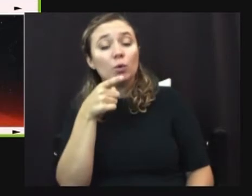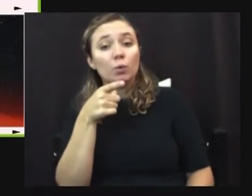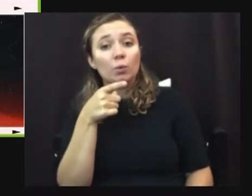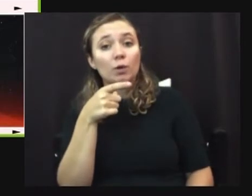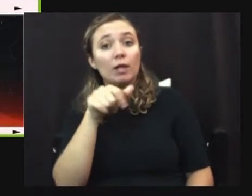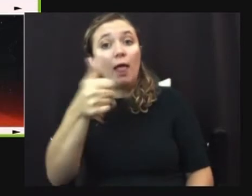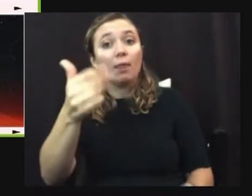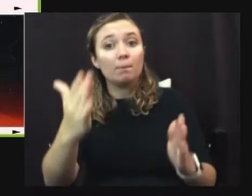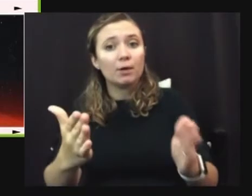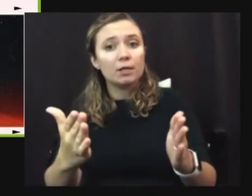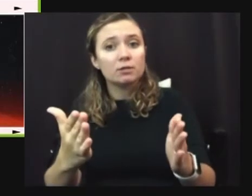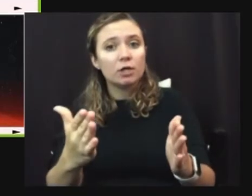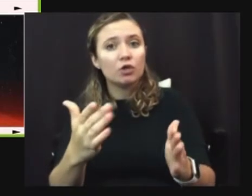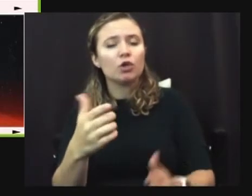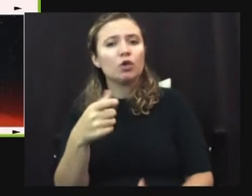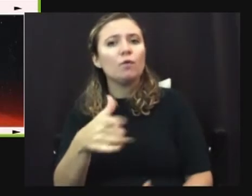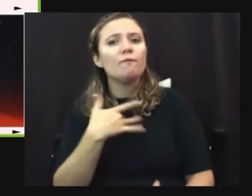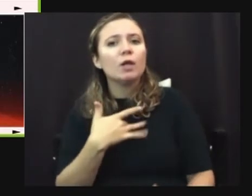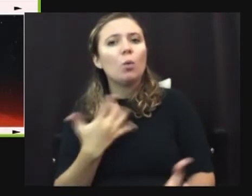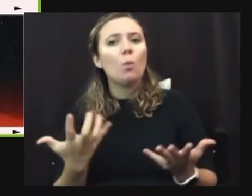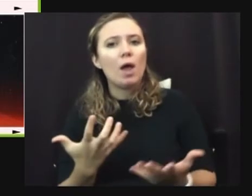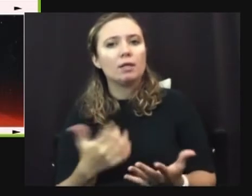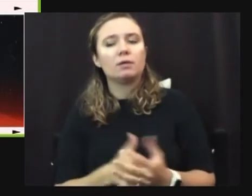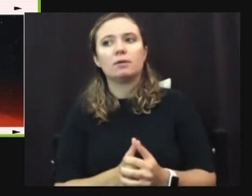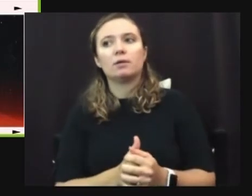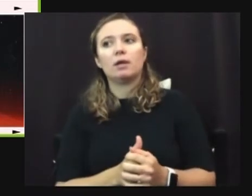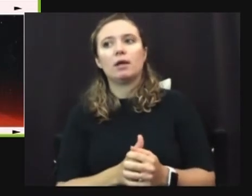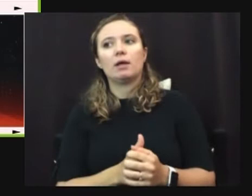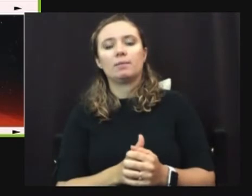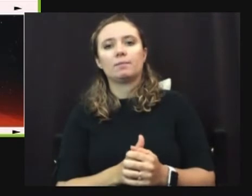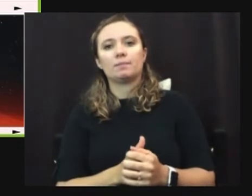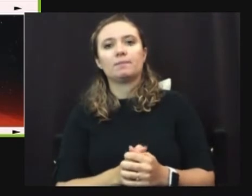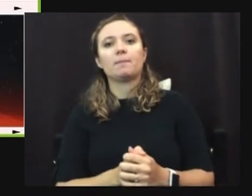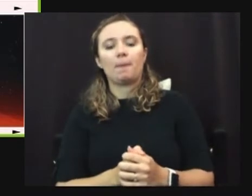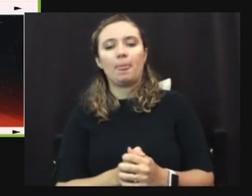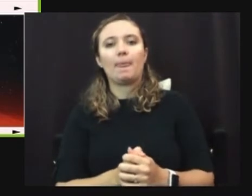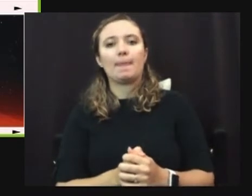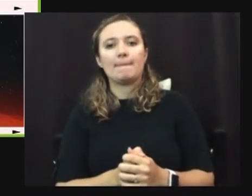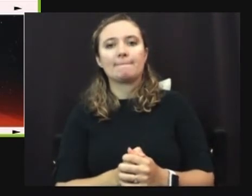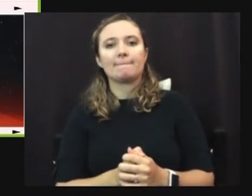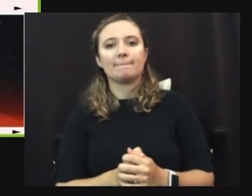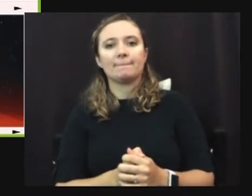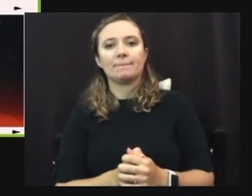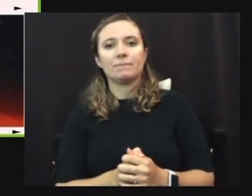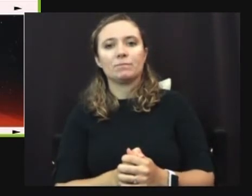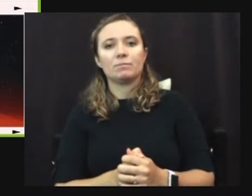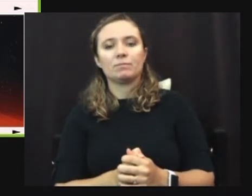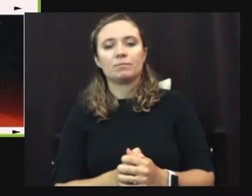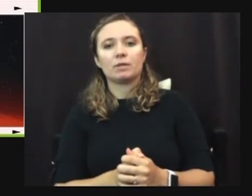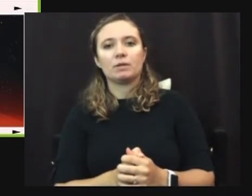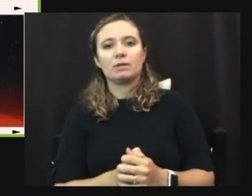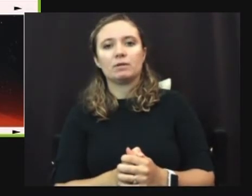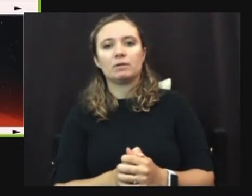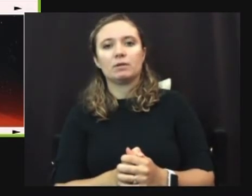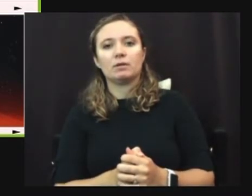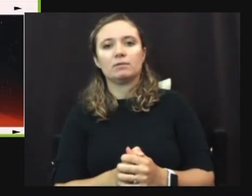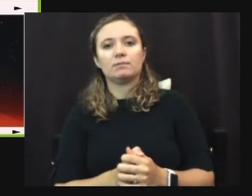Yes. Sympathy is you're feeling yourself for somebody in response to somebody.